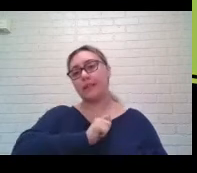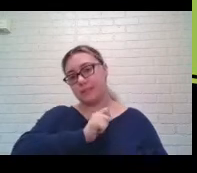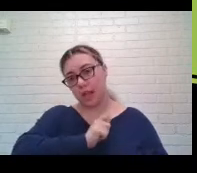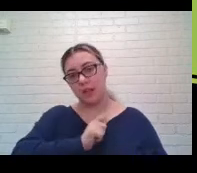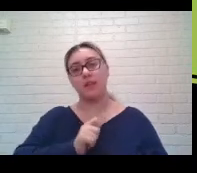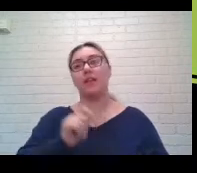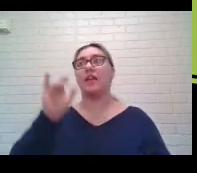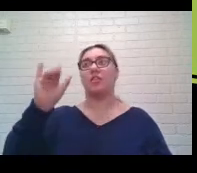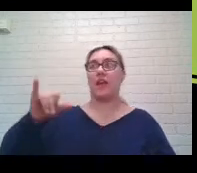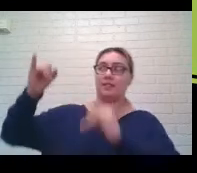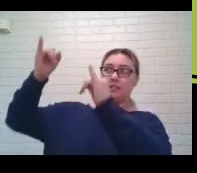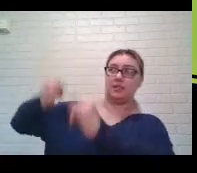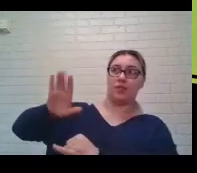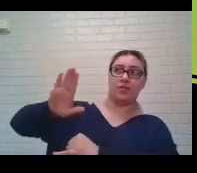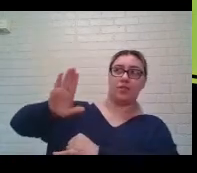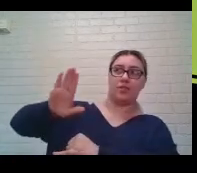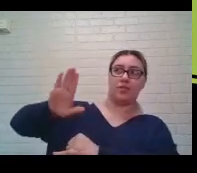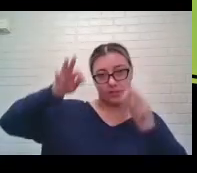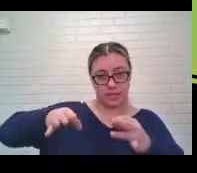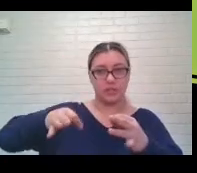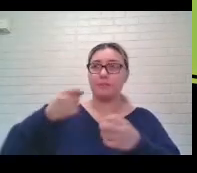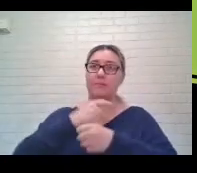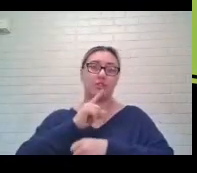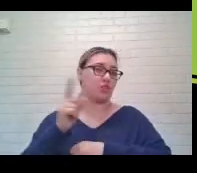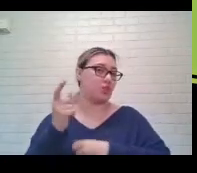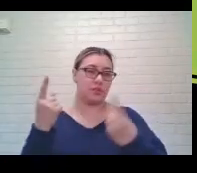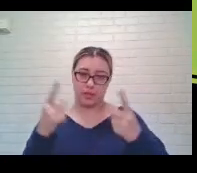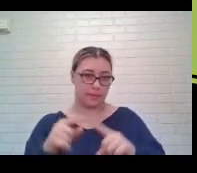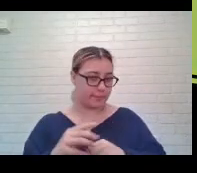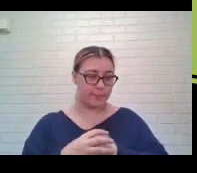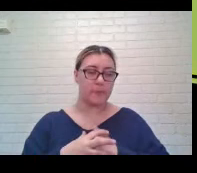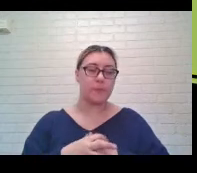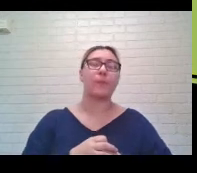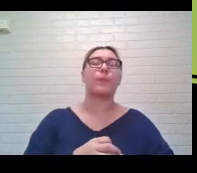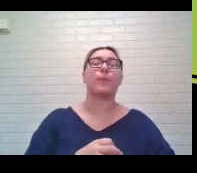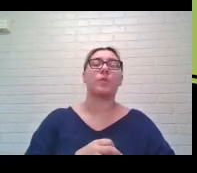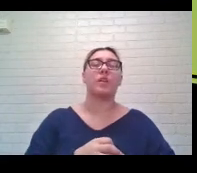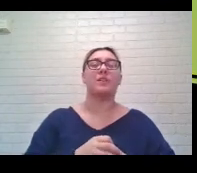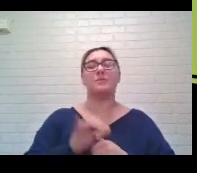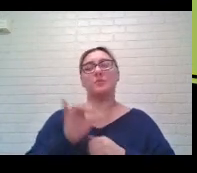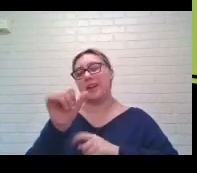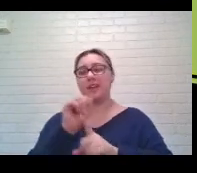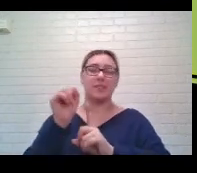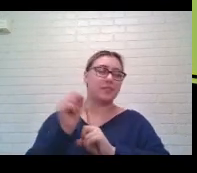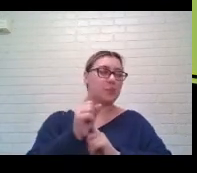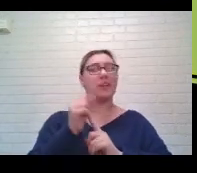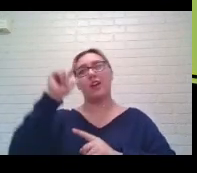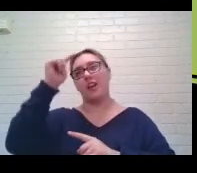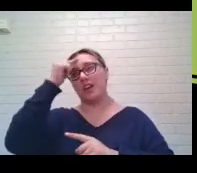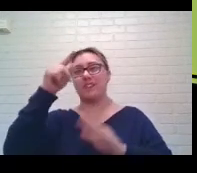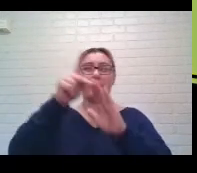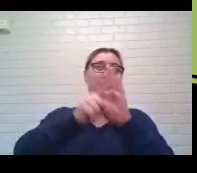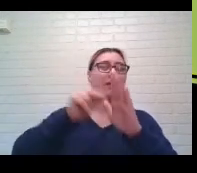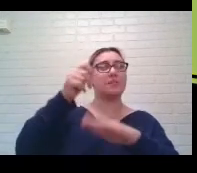the individual to make sure that that doesn't happen. And in such kind of scenarios, we have seen a lot of governance policy coming